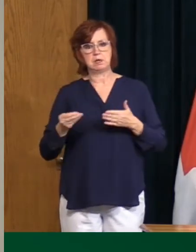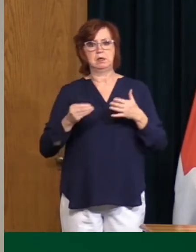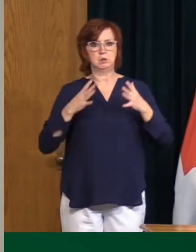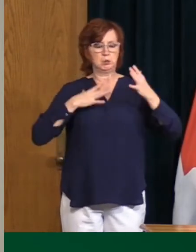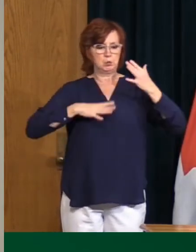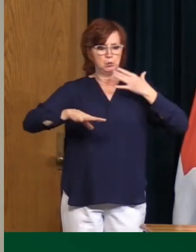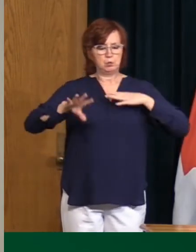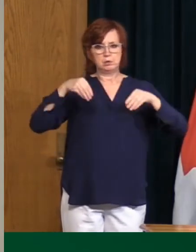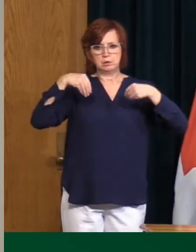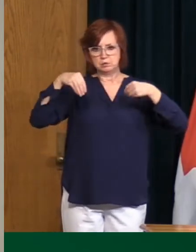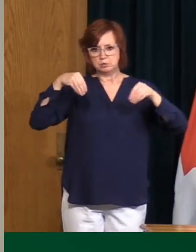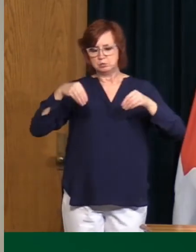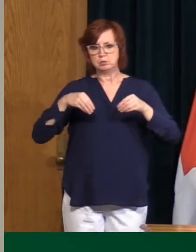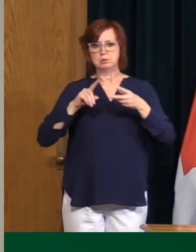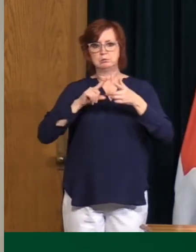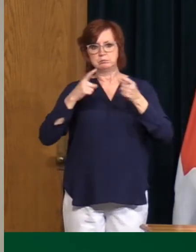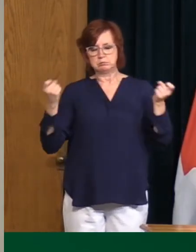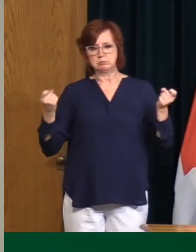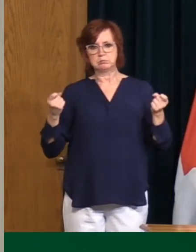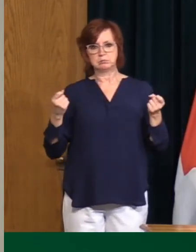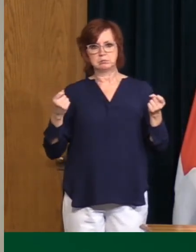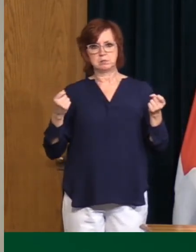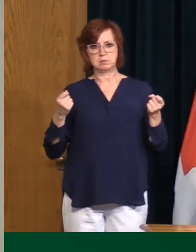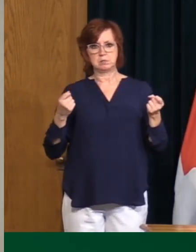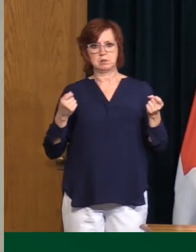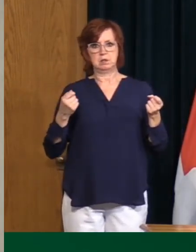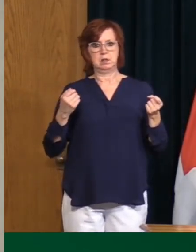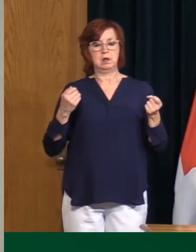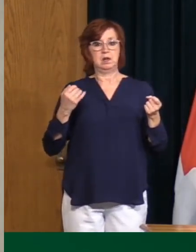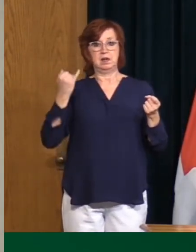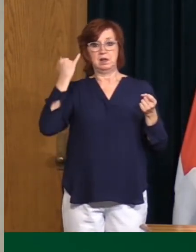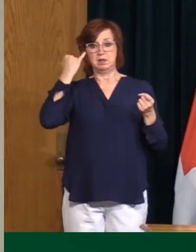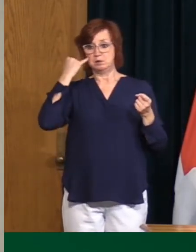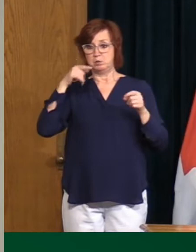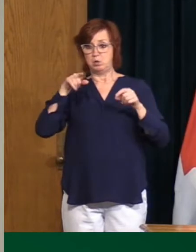you can maintain the 2-meter separation. When we look at